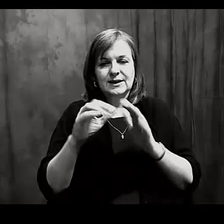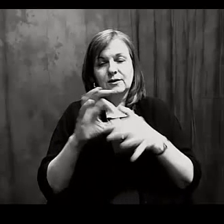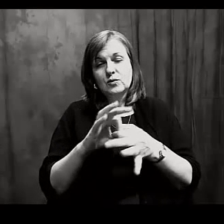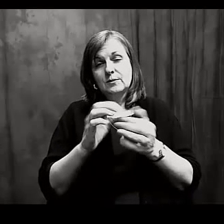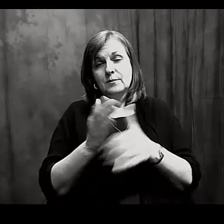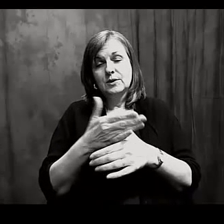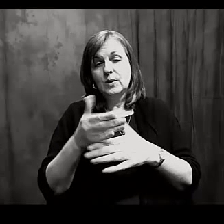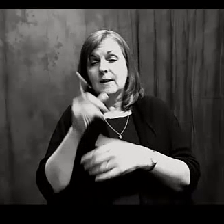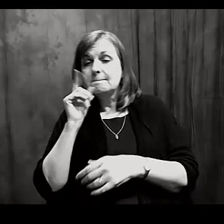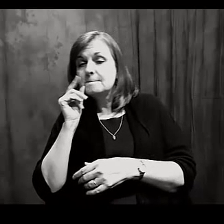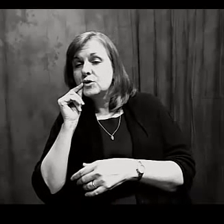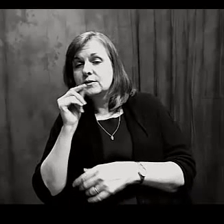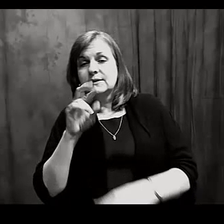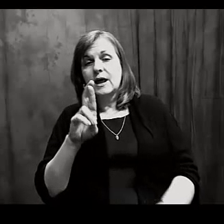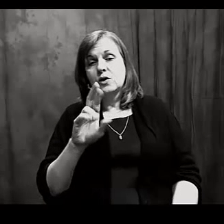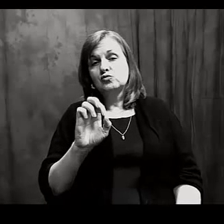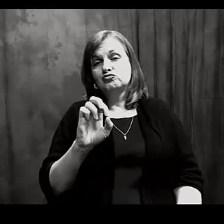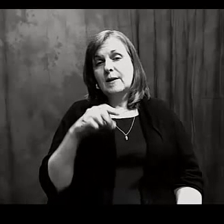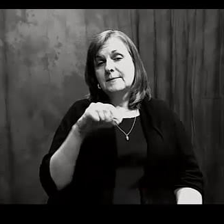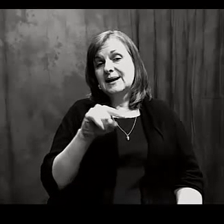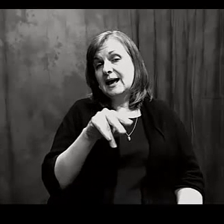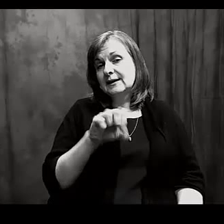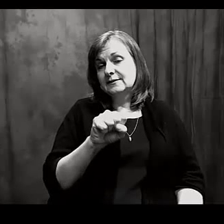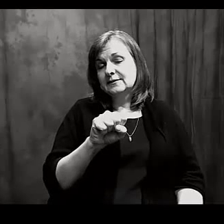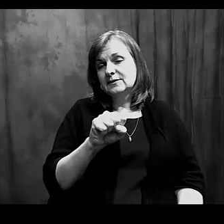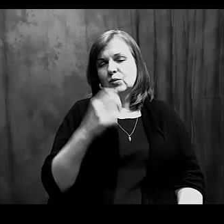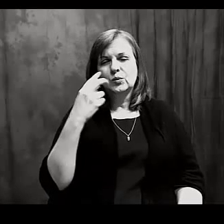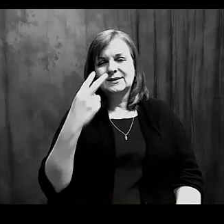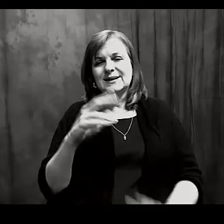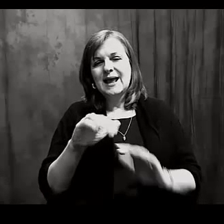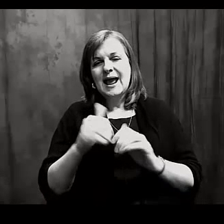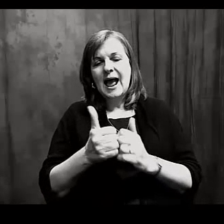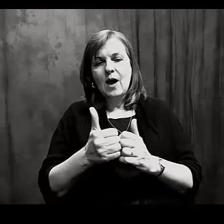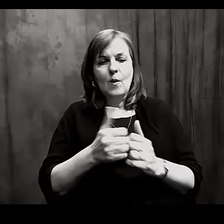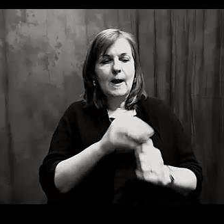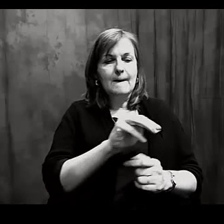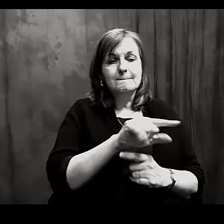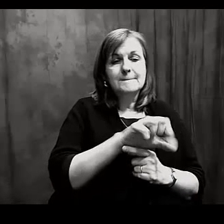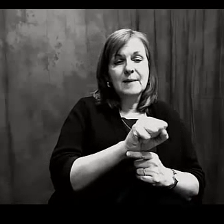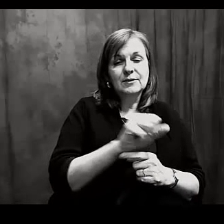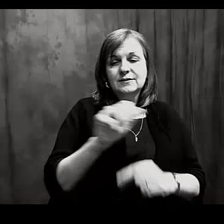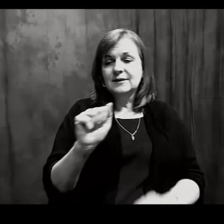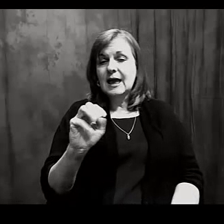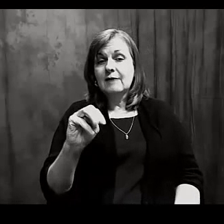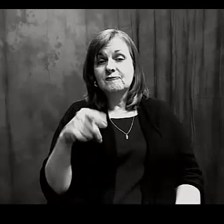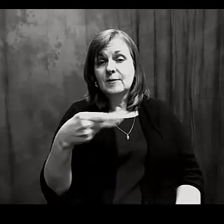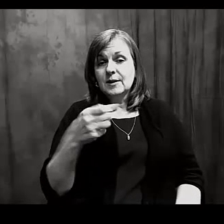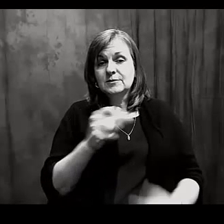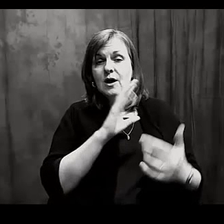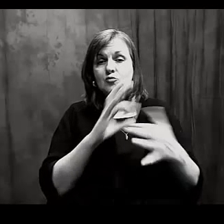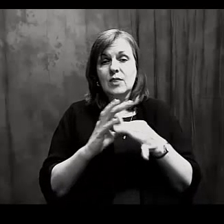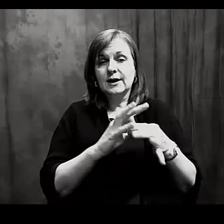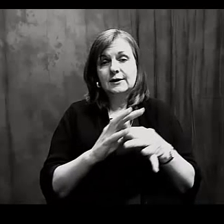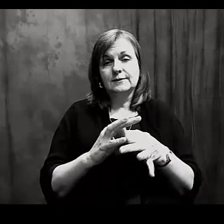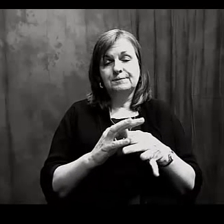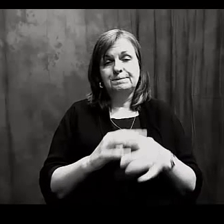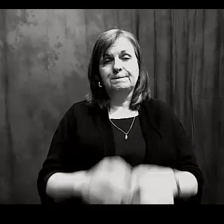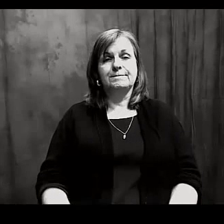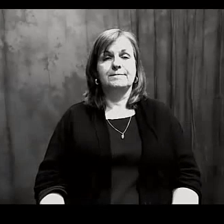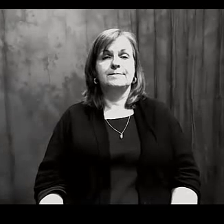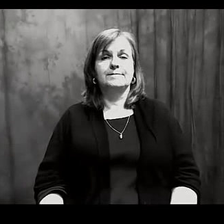and birds. We'll look at other links, how we're associated between mammals and amphibians, and so on.